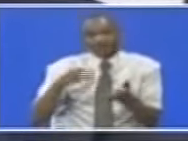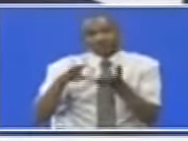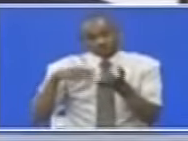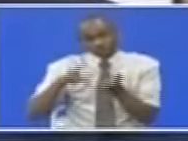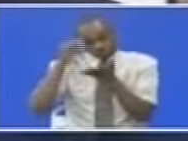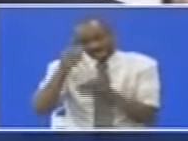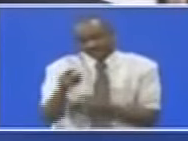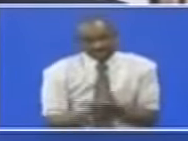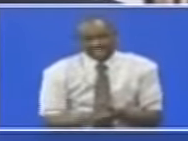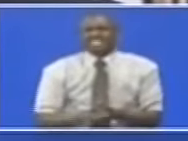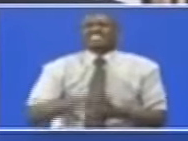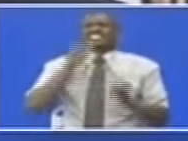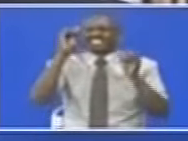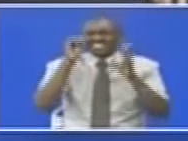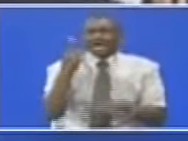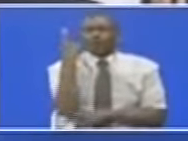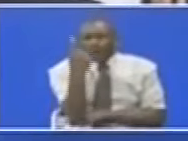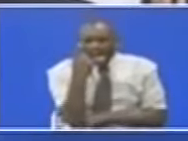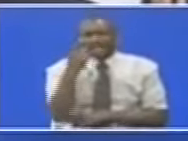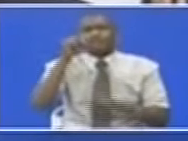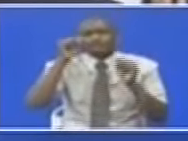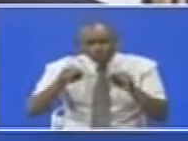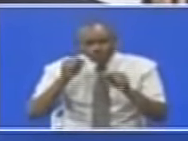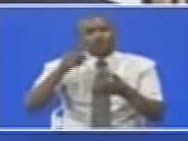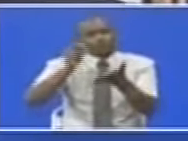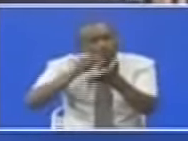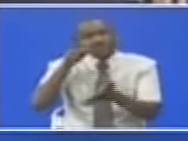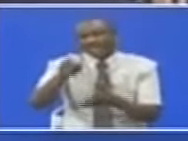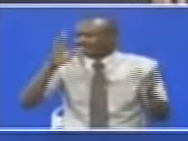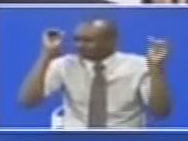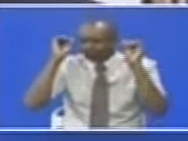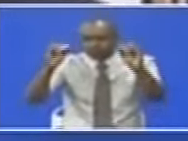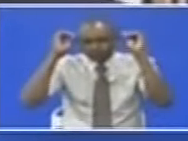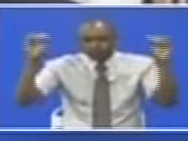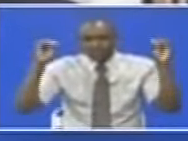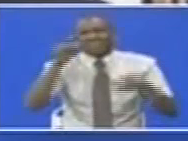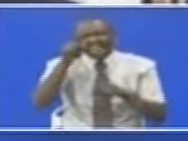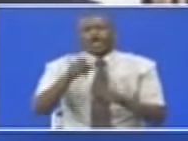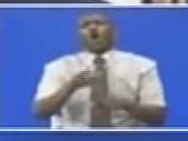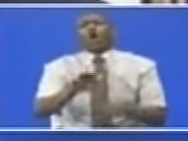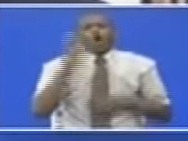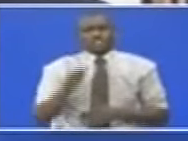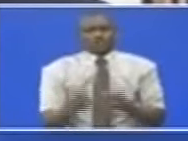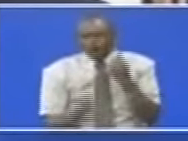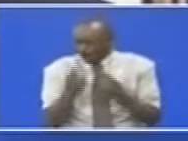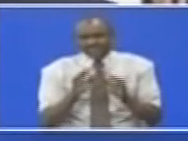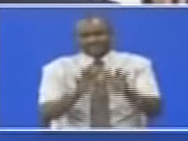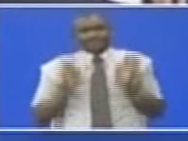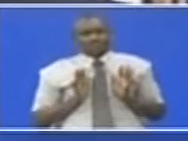No teacher of this country should handle that form. That is a hot potato. Don't touch it.